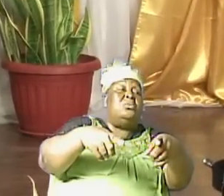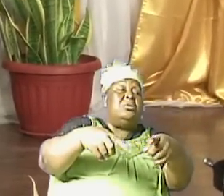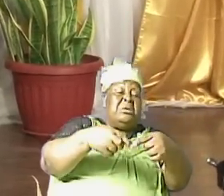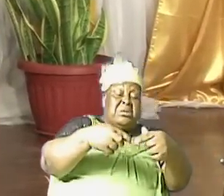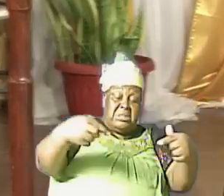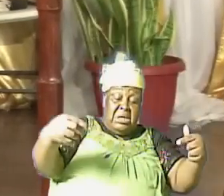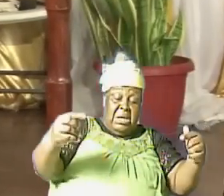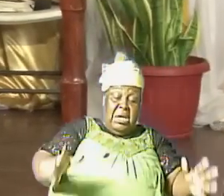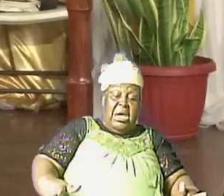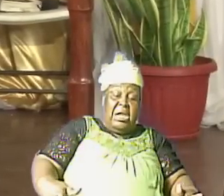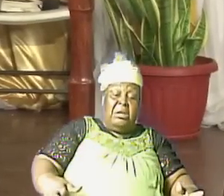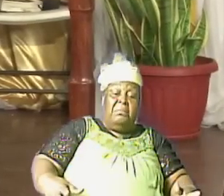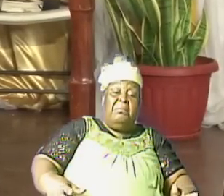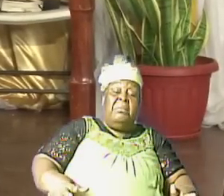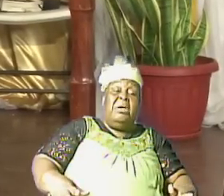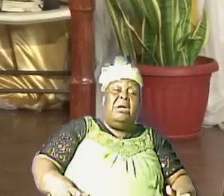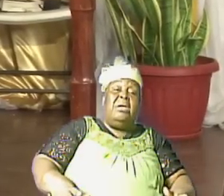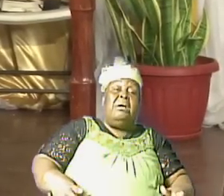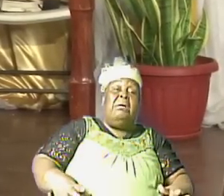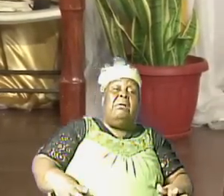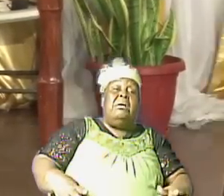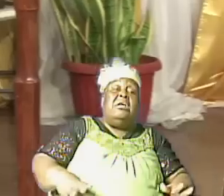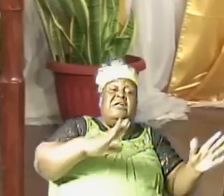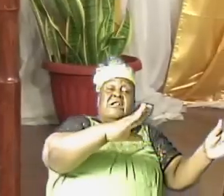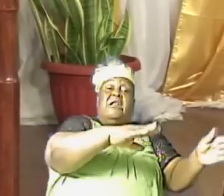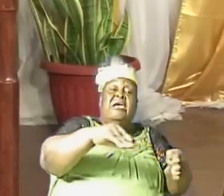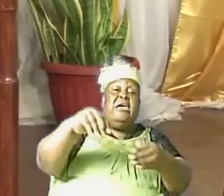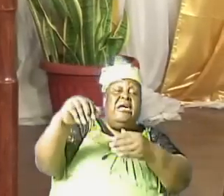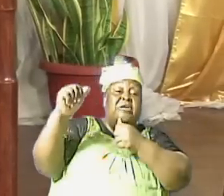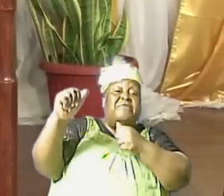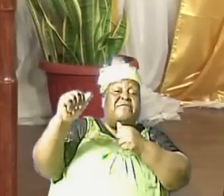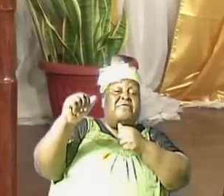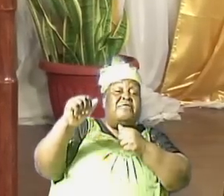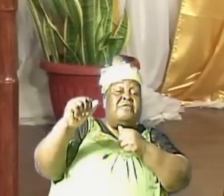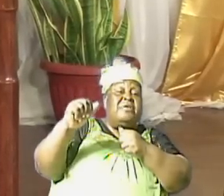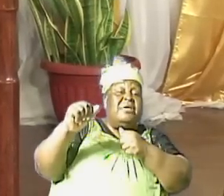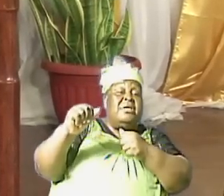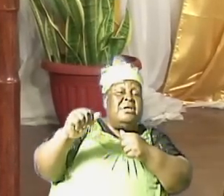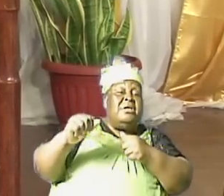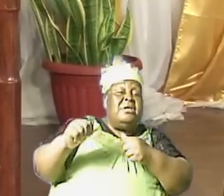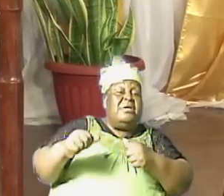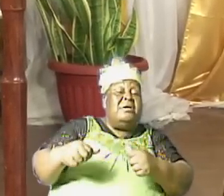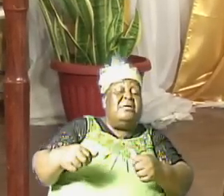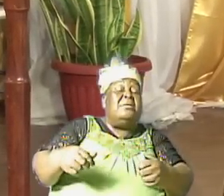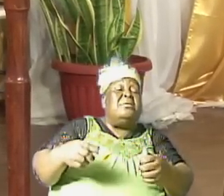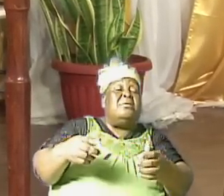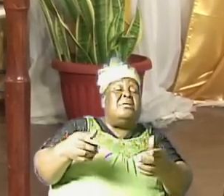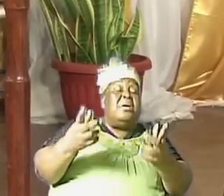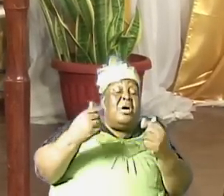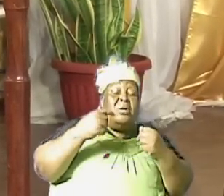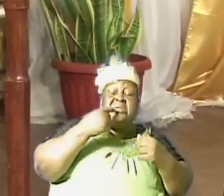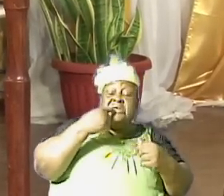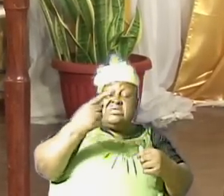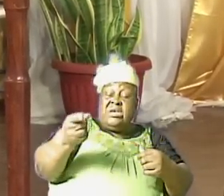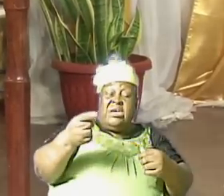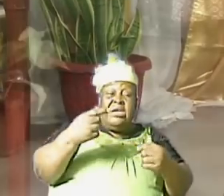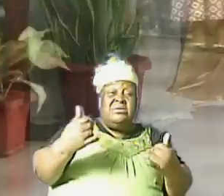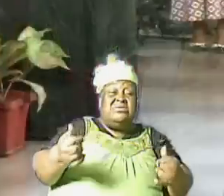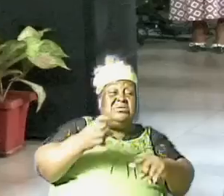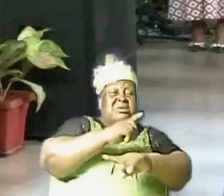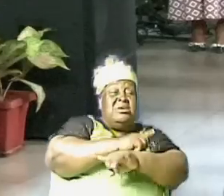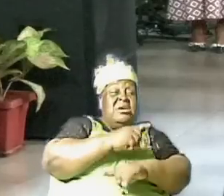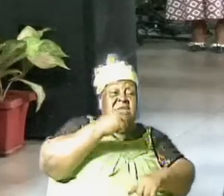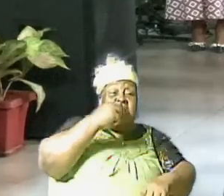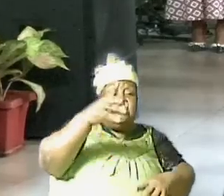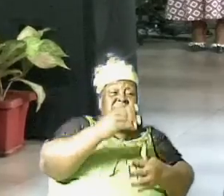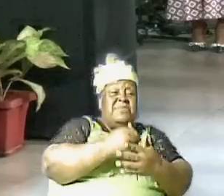the enemy was not there. And I came to faith today